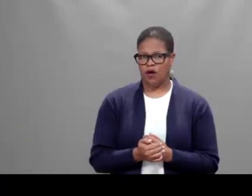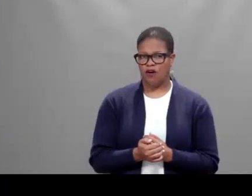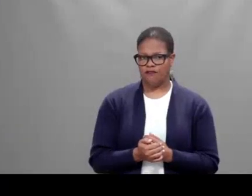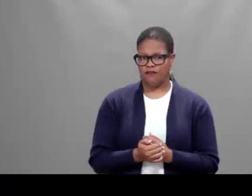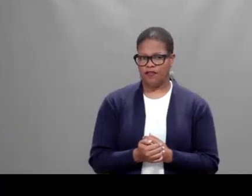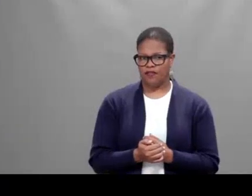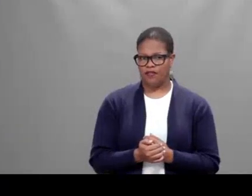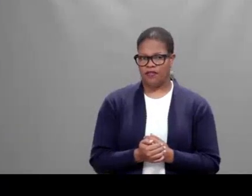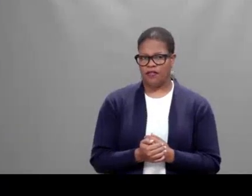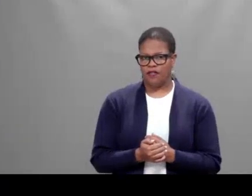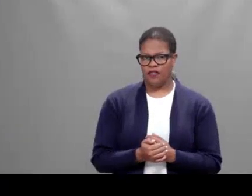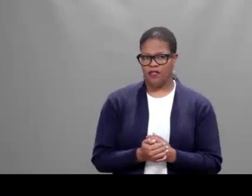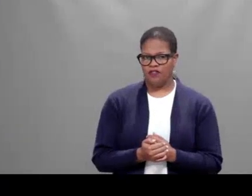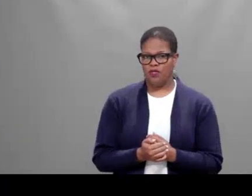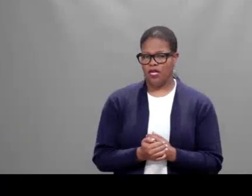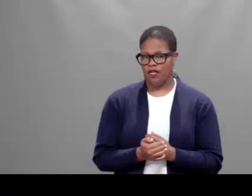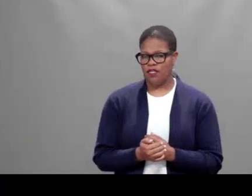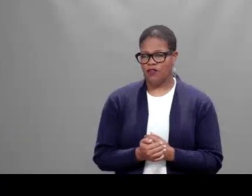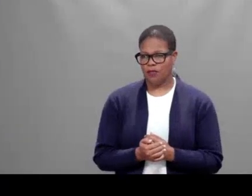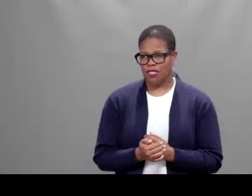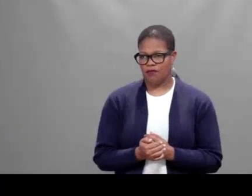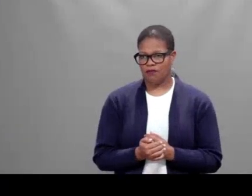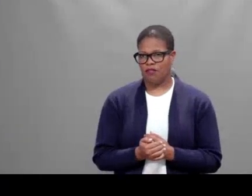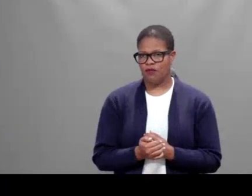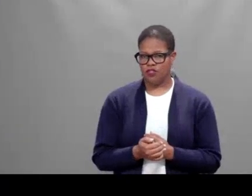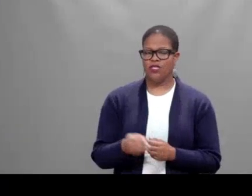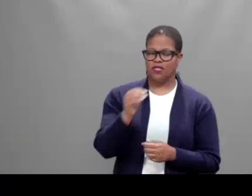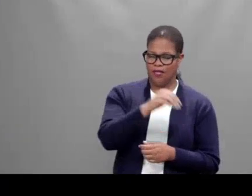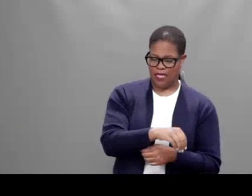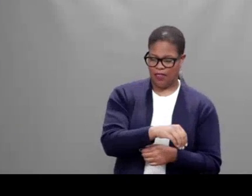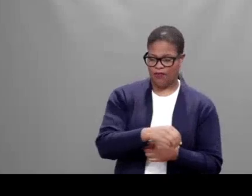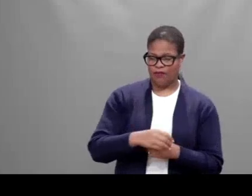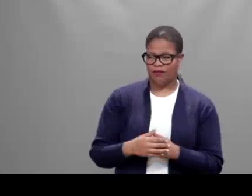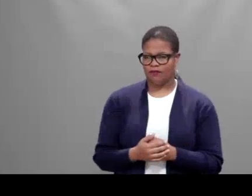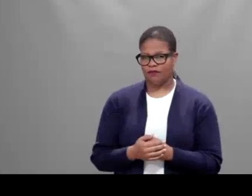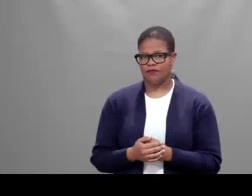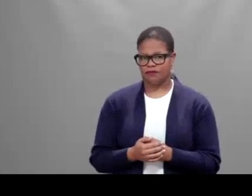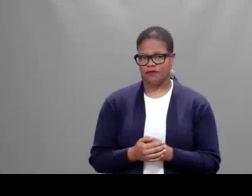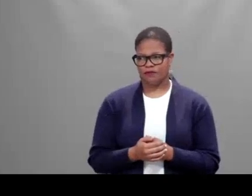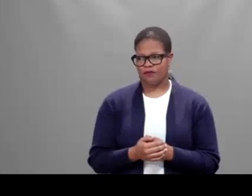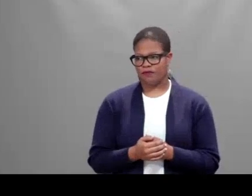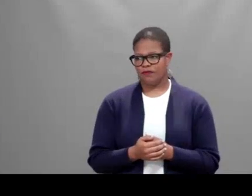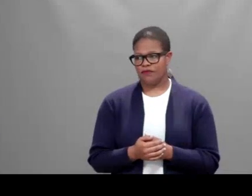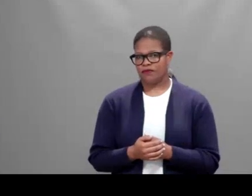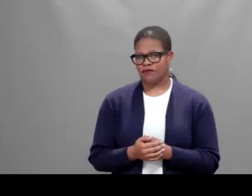difficult to put it off to another meeting if we do it in the beginning.